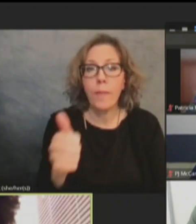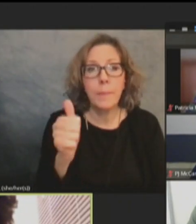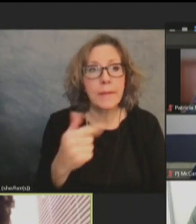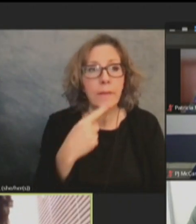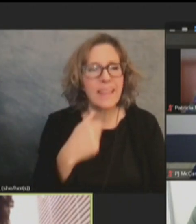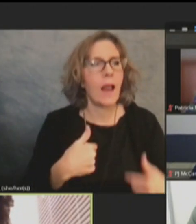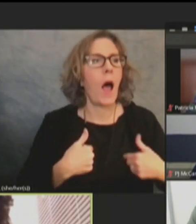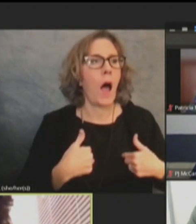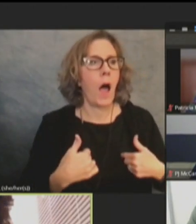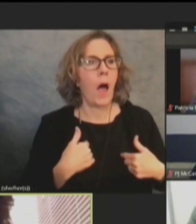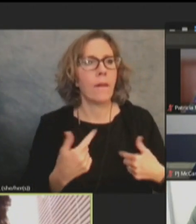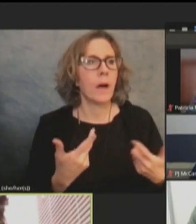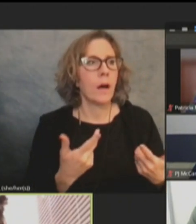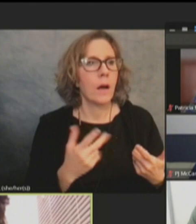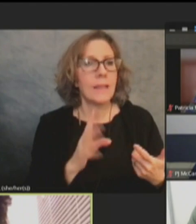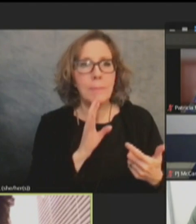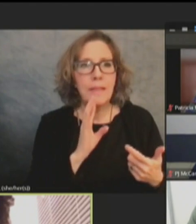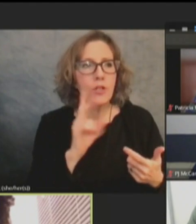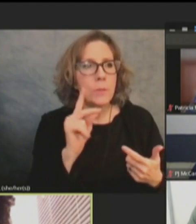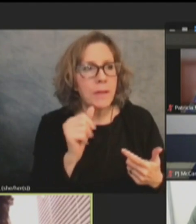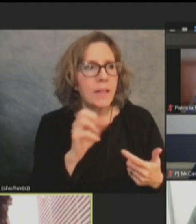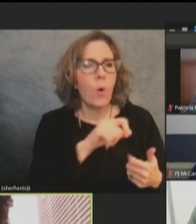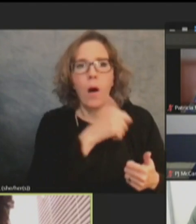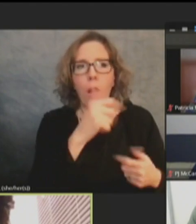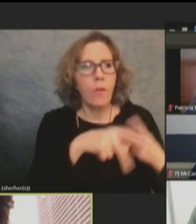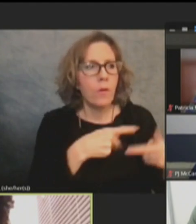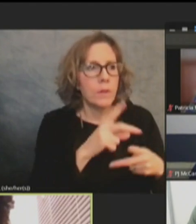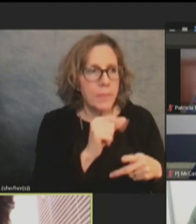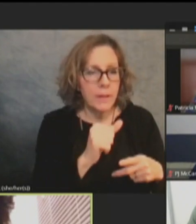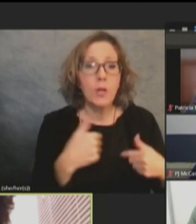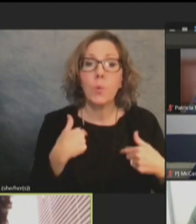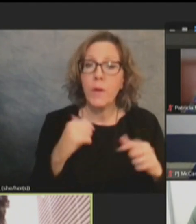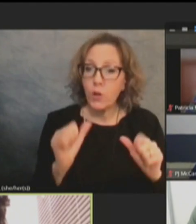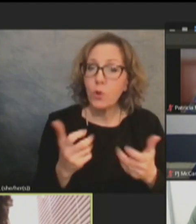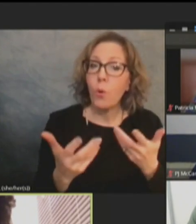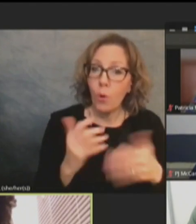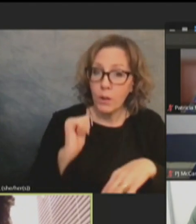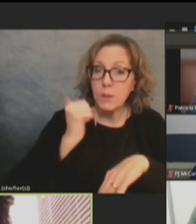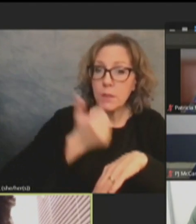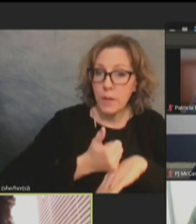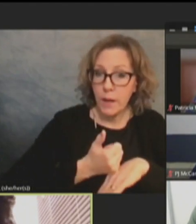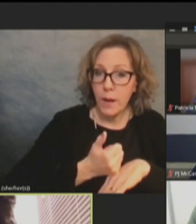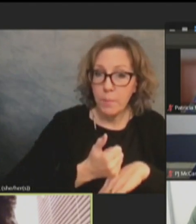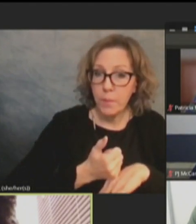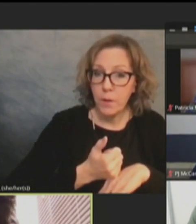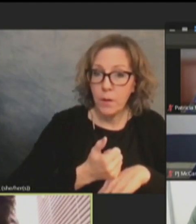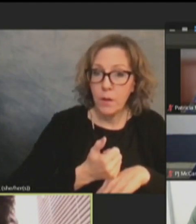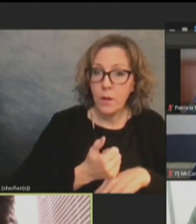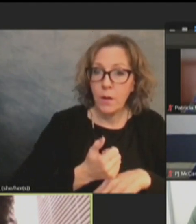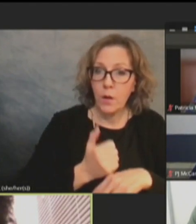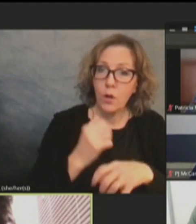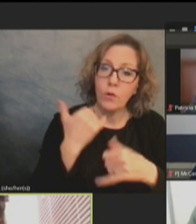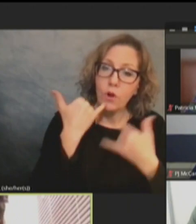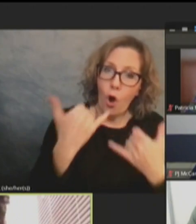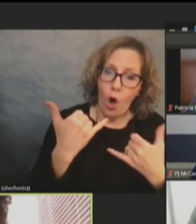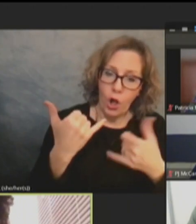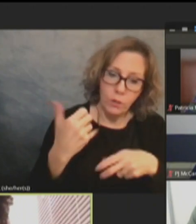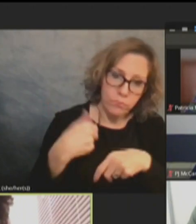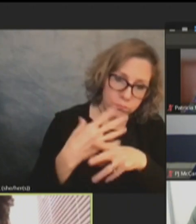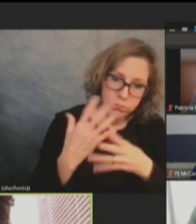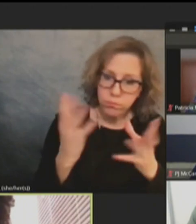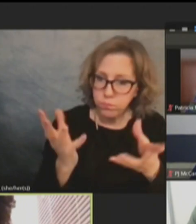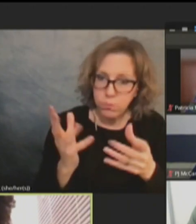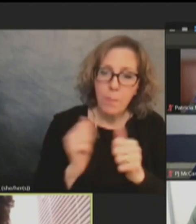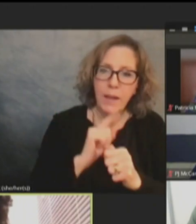And the great thing is we were able to communicate enough to set up calls and to make sure that they are